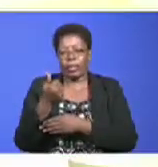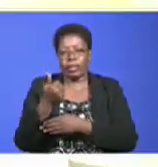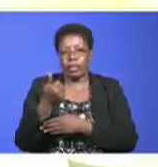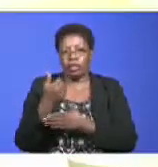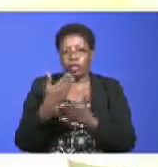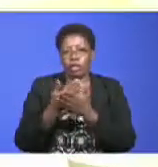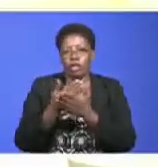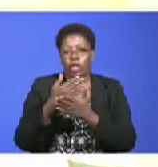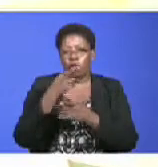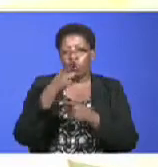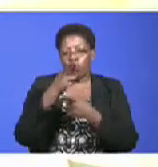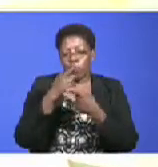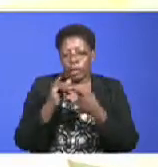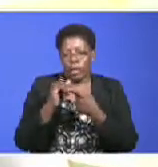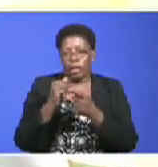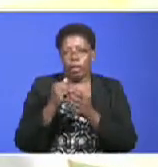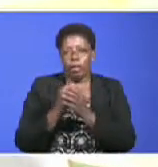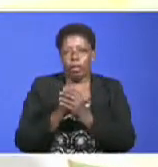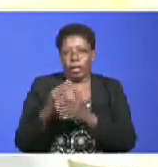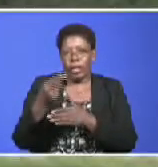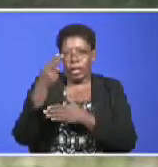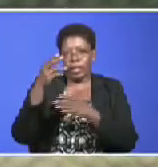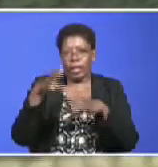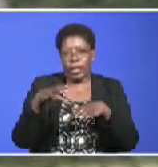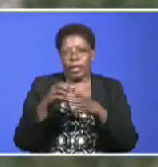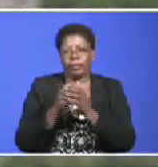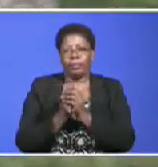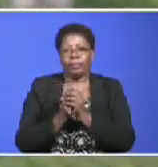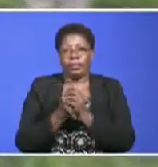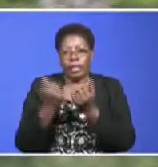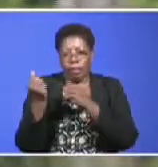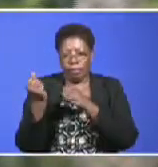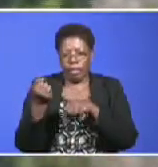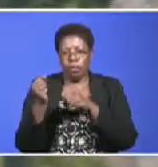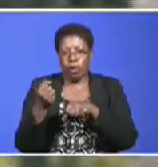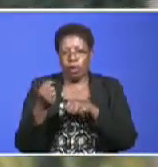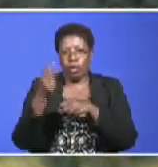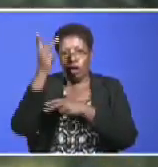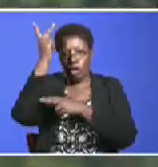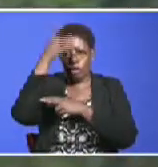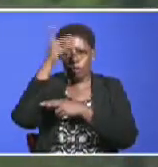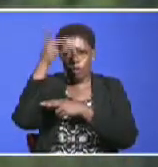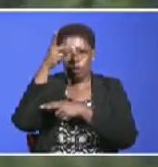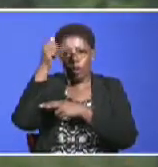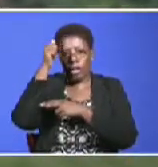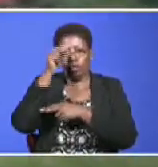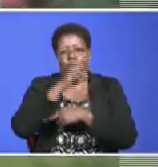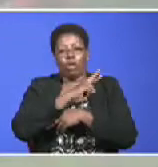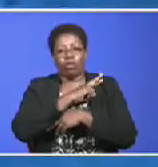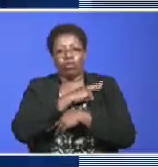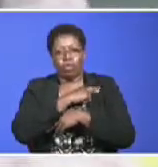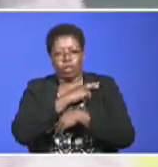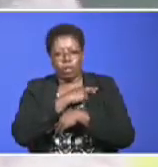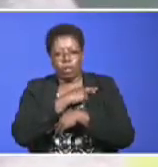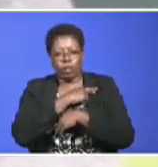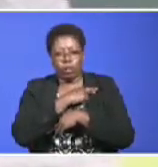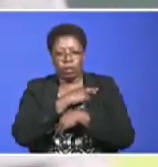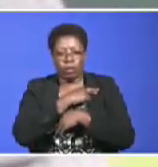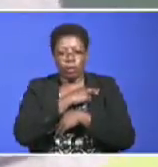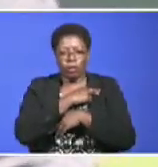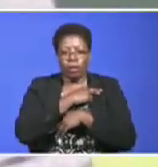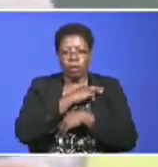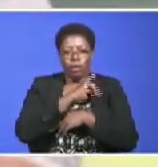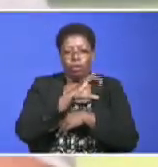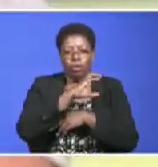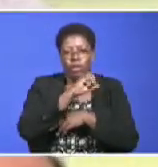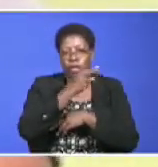ranking as high as I can, just to do my best and get out there. In baseball news, former pro baseball player Anton Richardson thought his pioneering major league career was